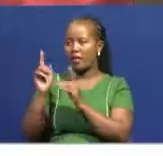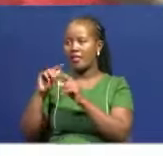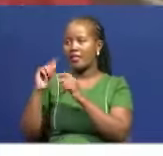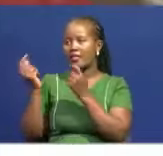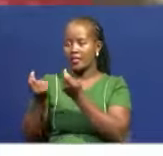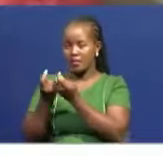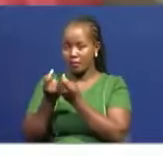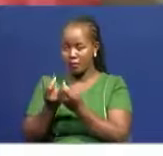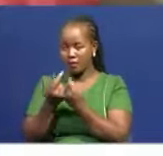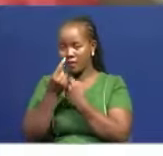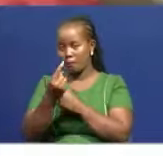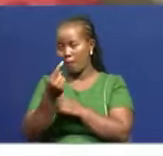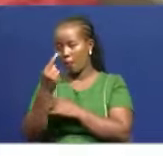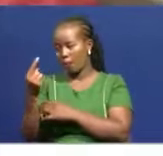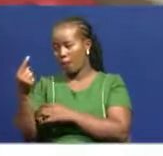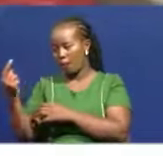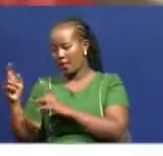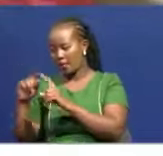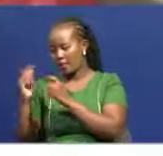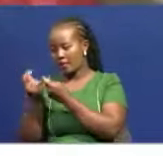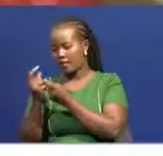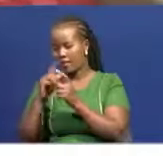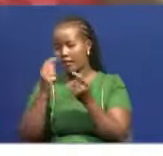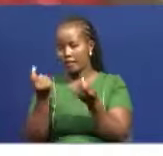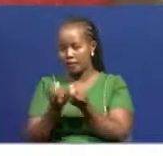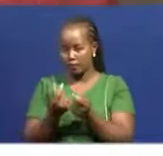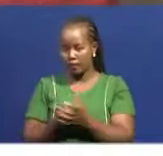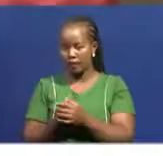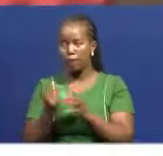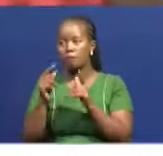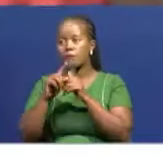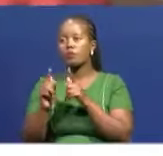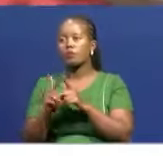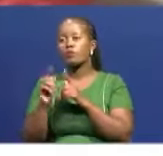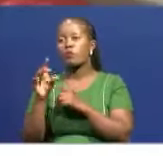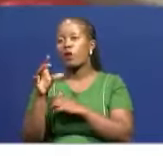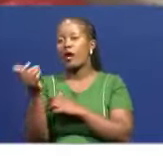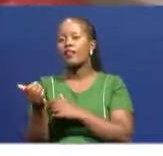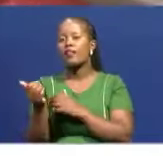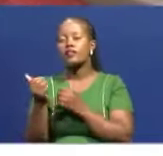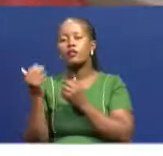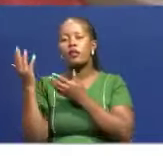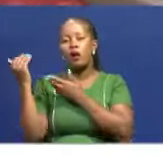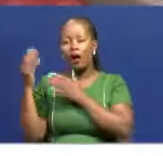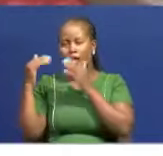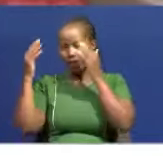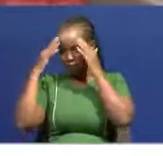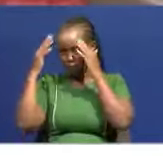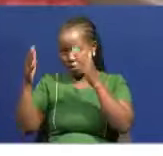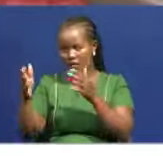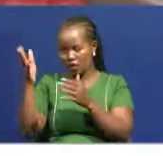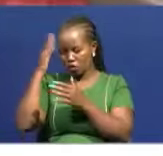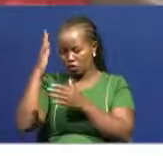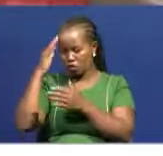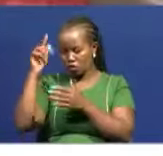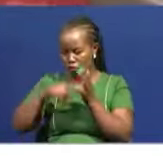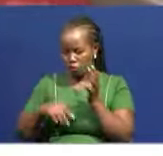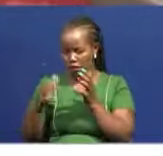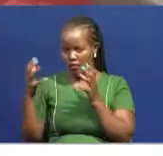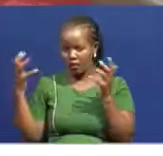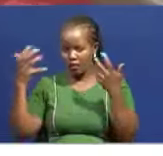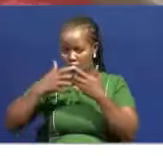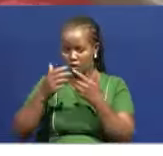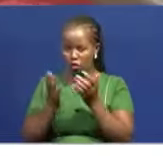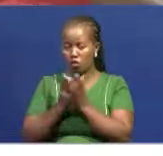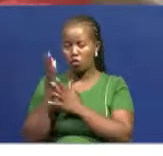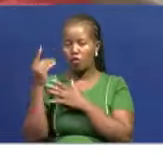teams. I think the set piece coaches there are also looking to see what they can bring in terms of their technical